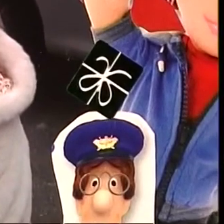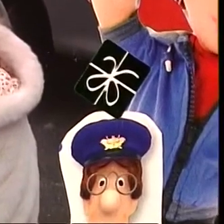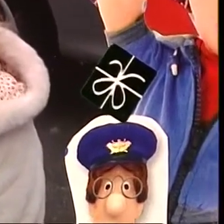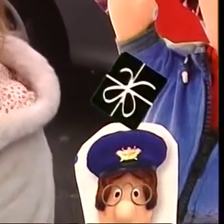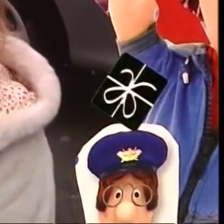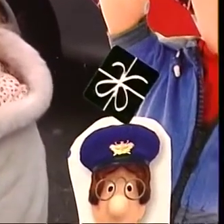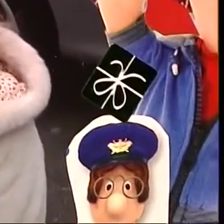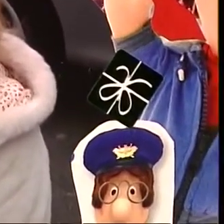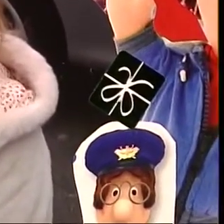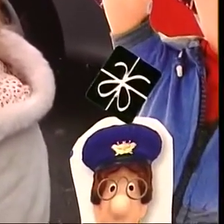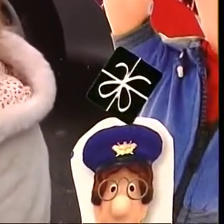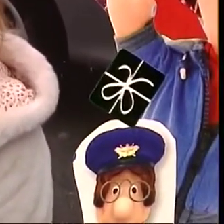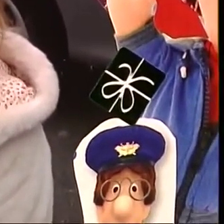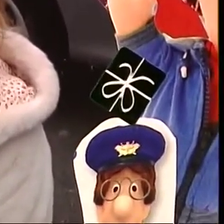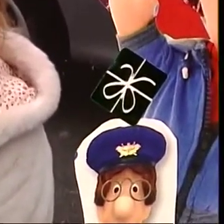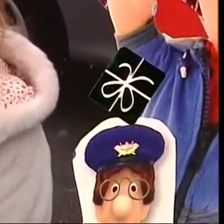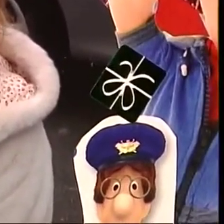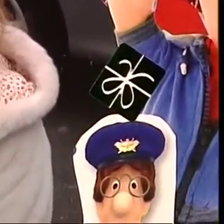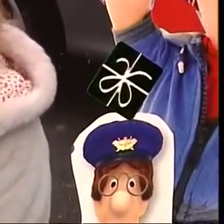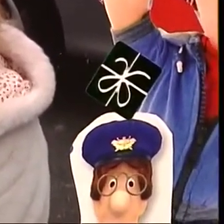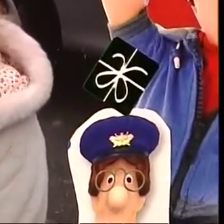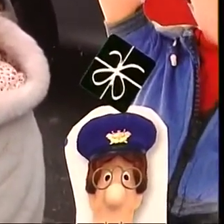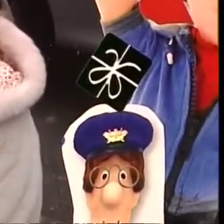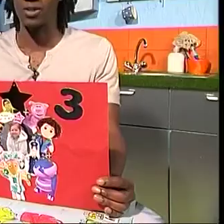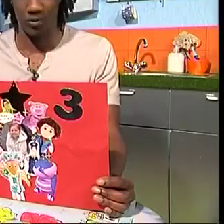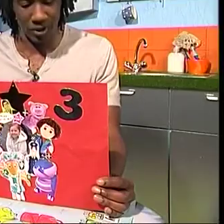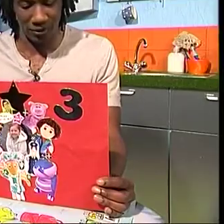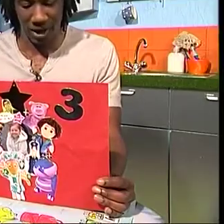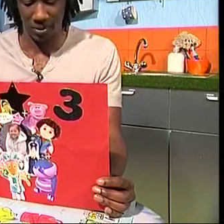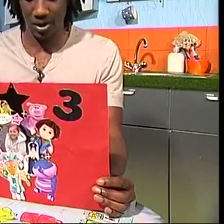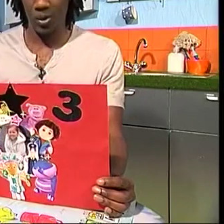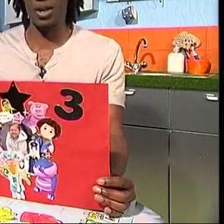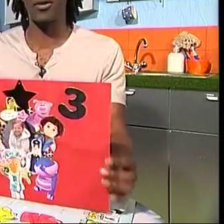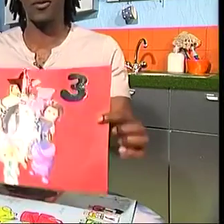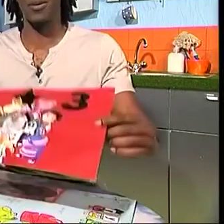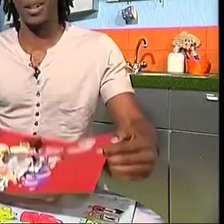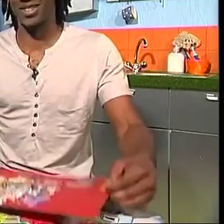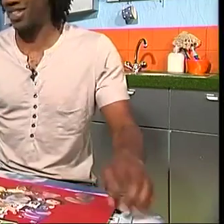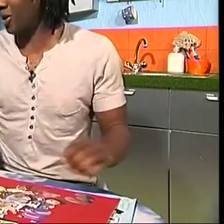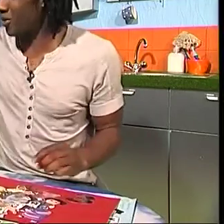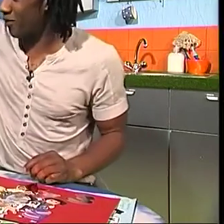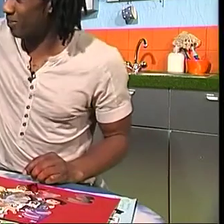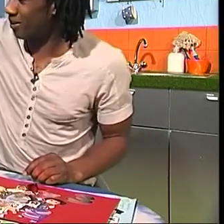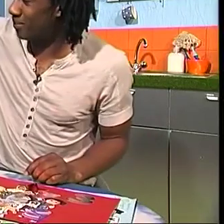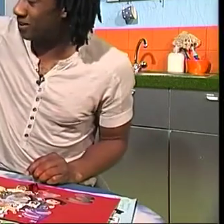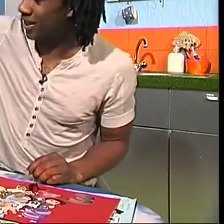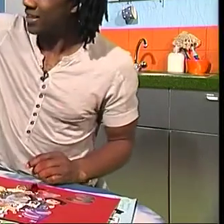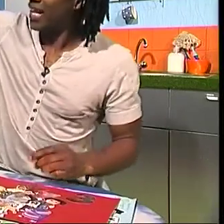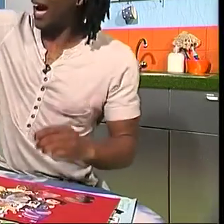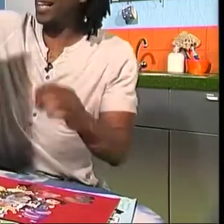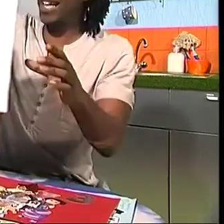with lots of love to you from Mummy and Daddy, Archie, Harry, Nana, Nanny, and all the rest of your family. We love you very much. It says, hope you're having a brilliant